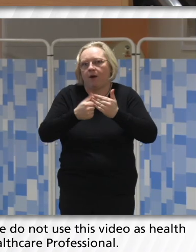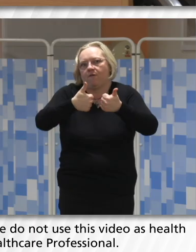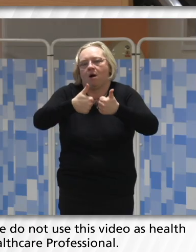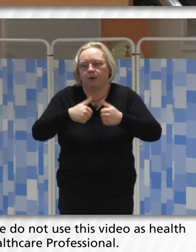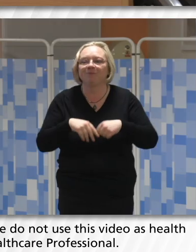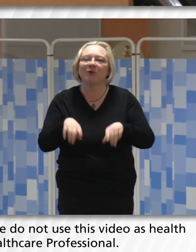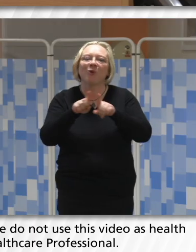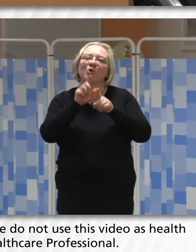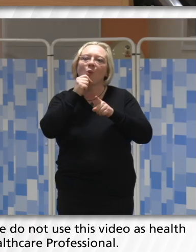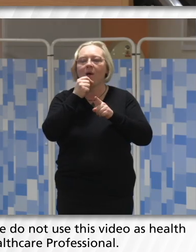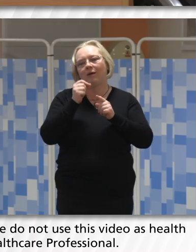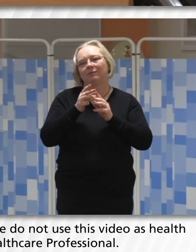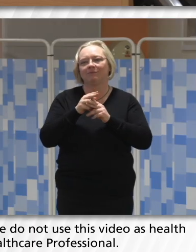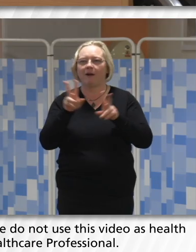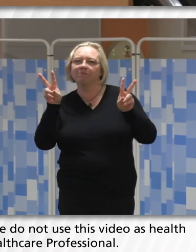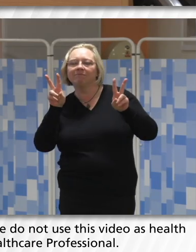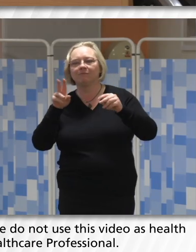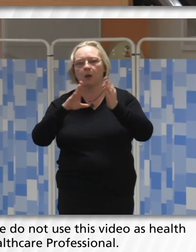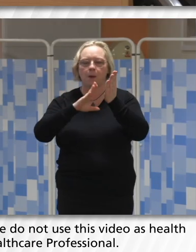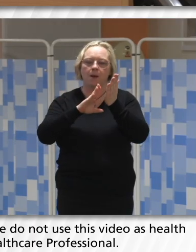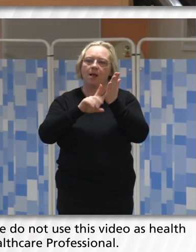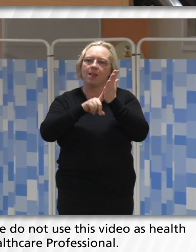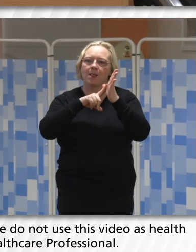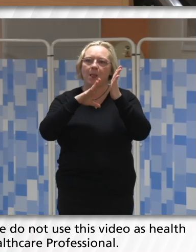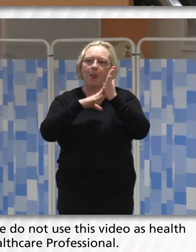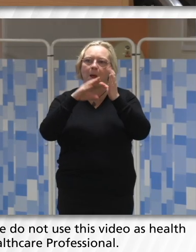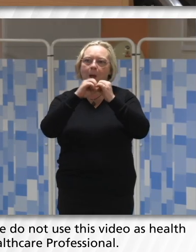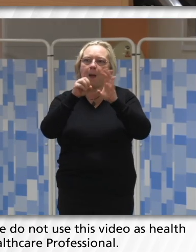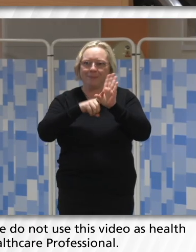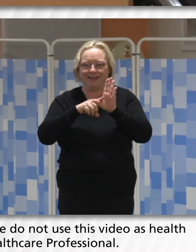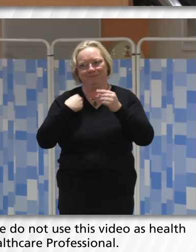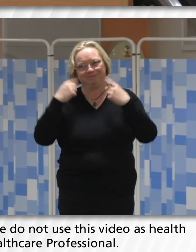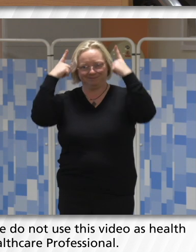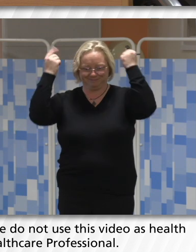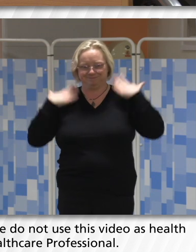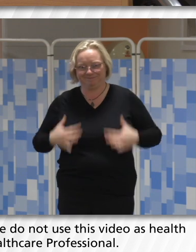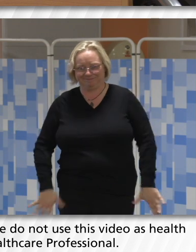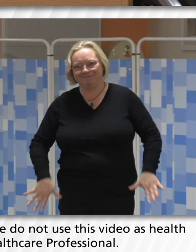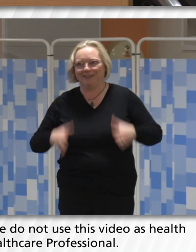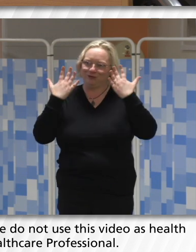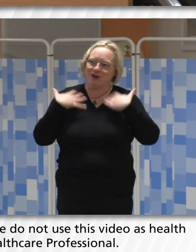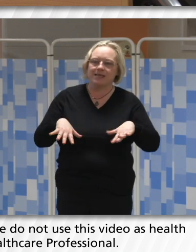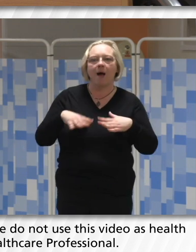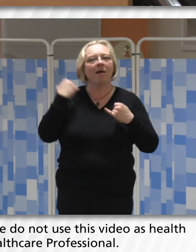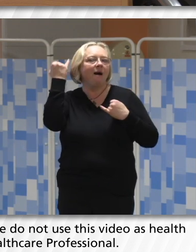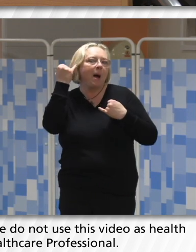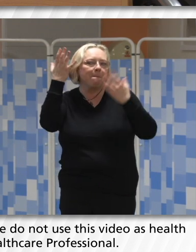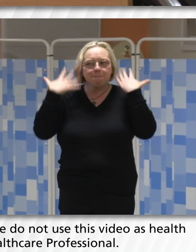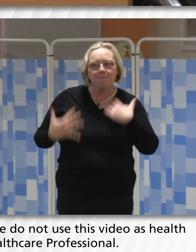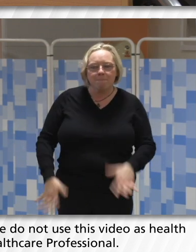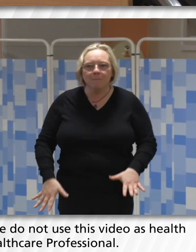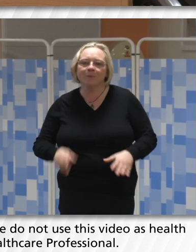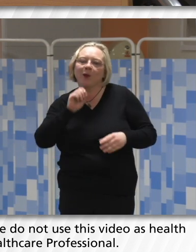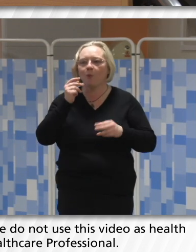mascot Lammy into school. So tomorrow I shall be dressed as Lammy, going to 2 primary schools and probably dancing